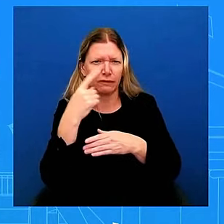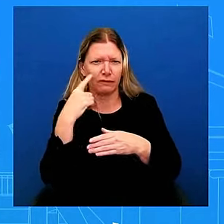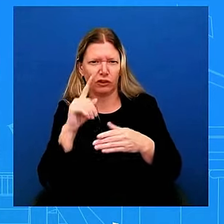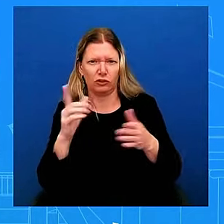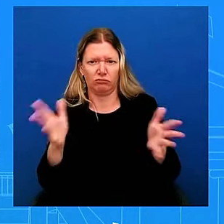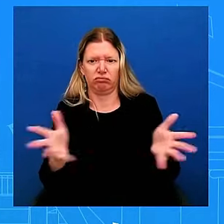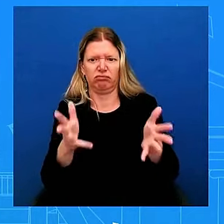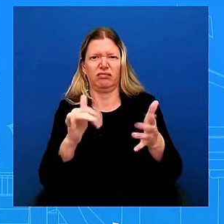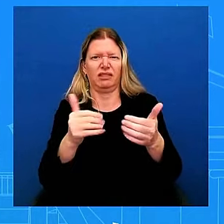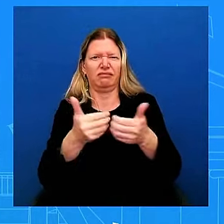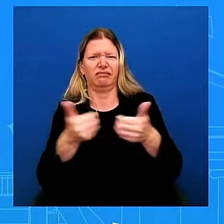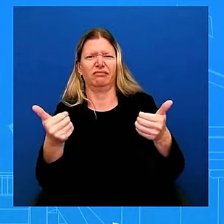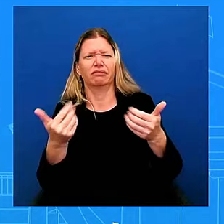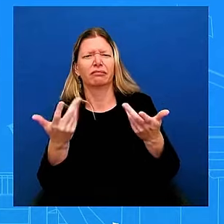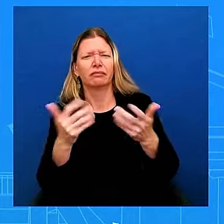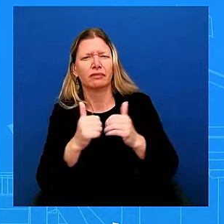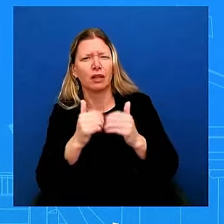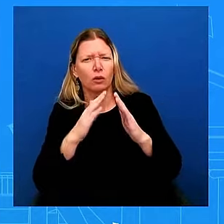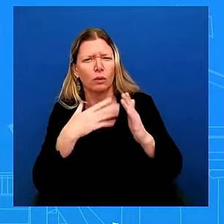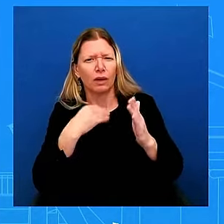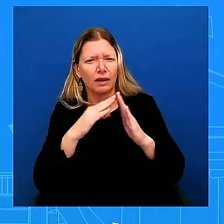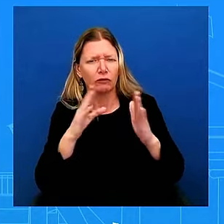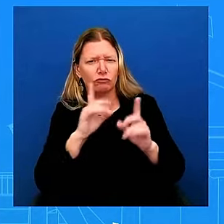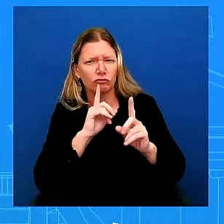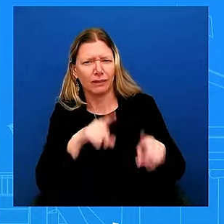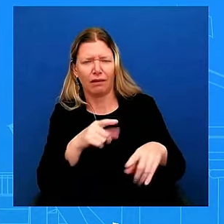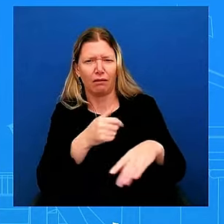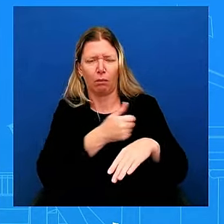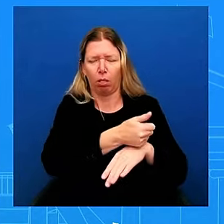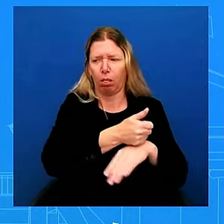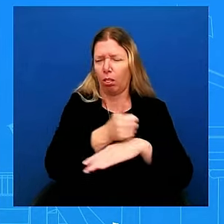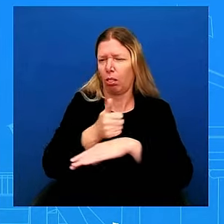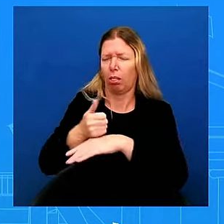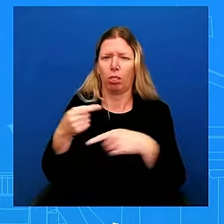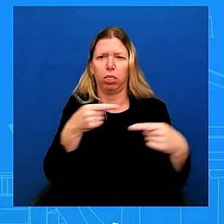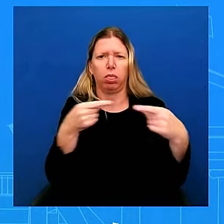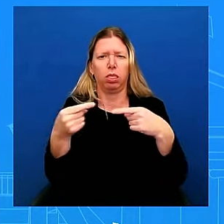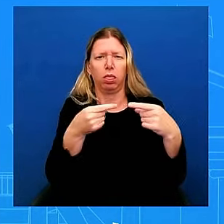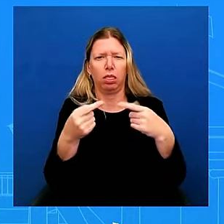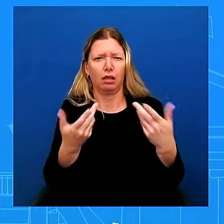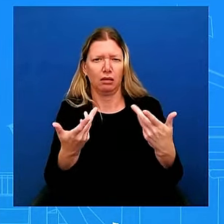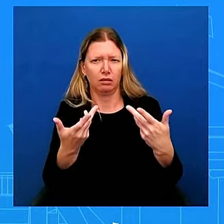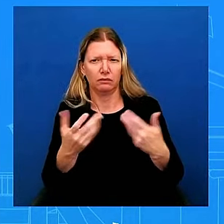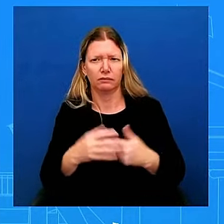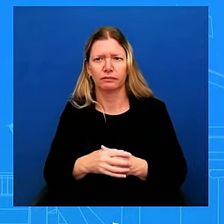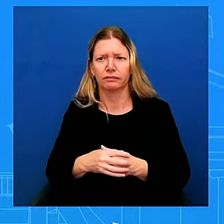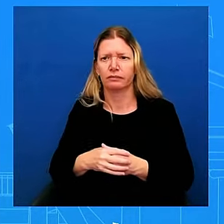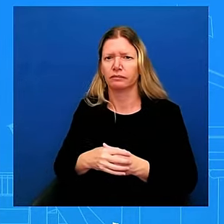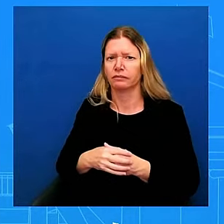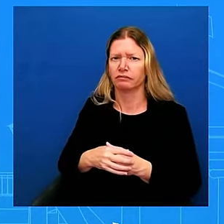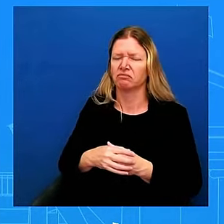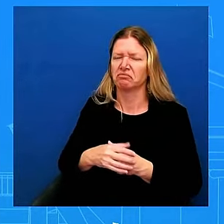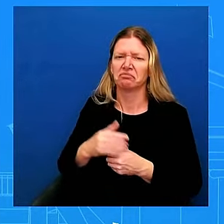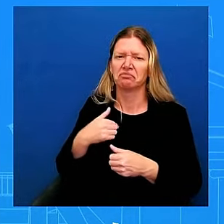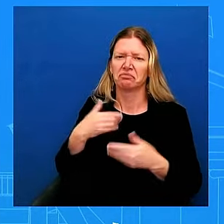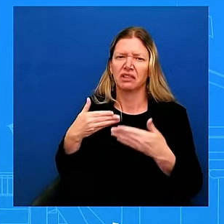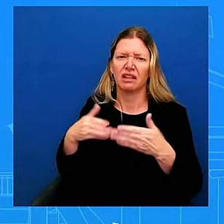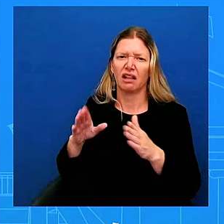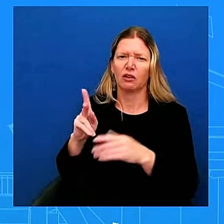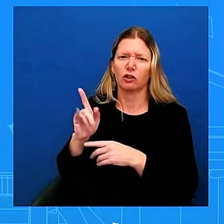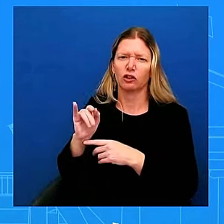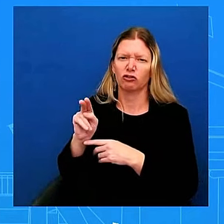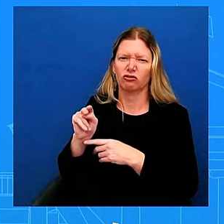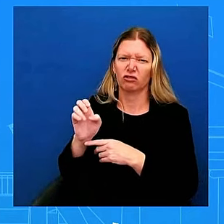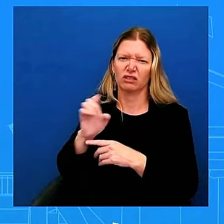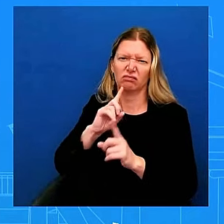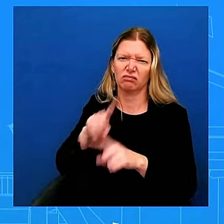some Republican lawmakers? I will let Karine answer that, but I think the president's comments with respect to the rhetoric